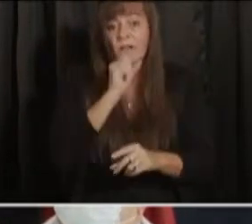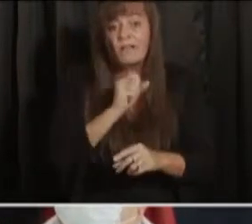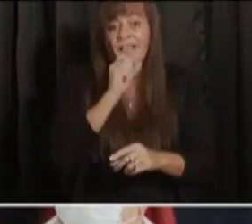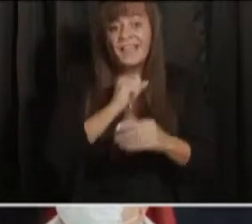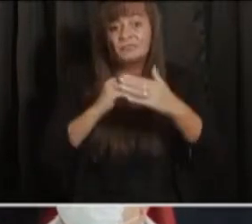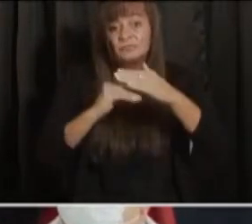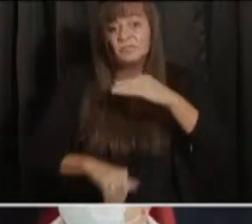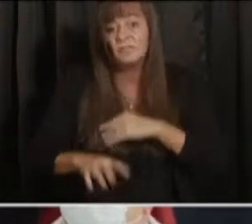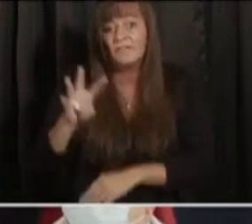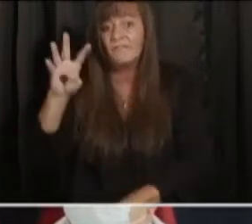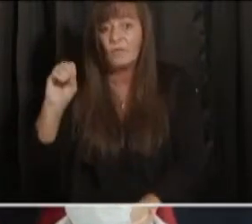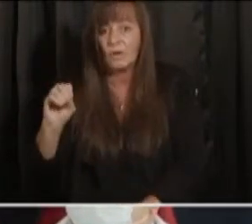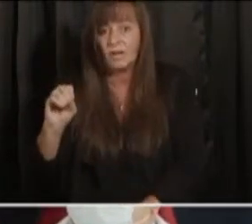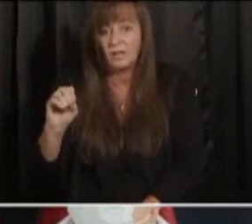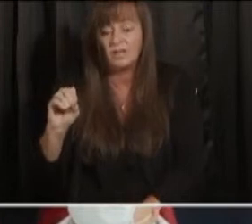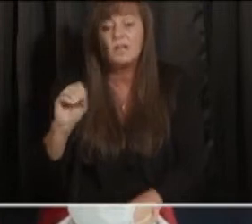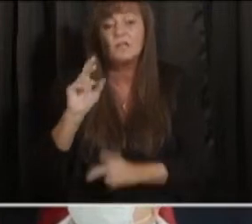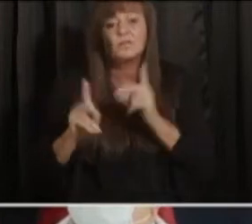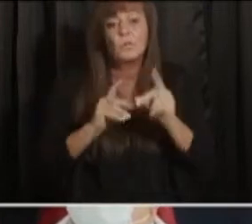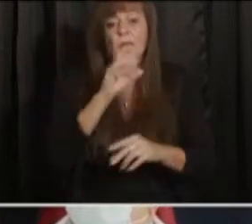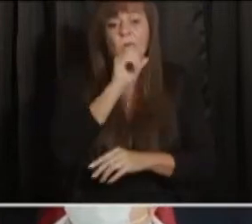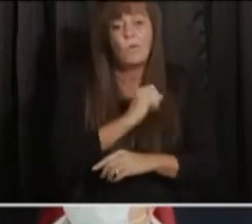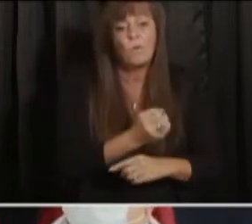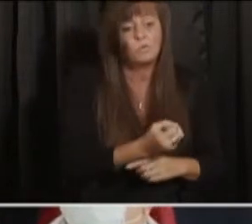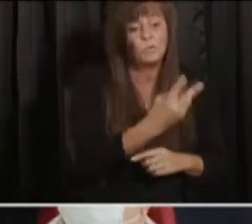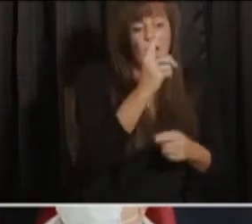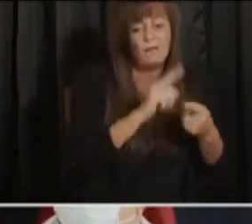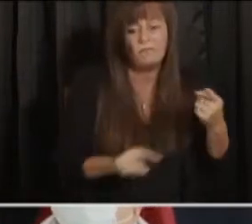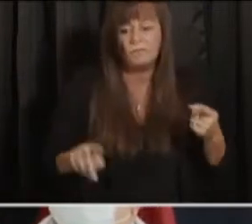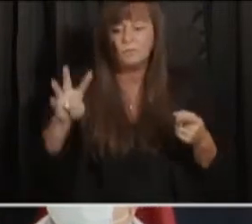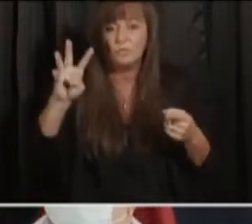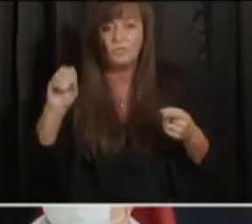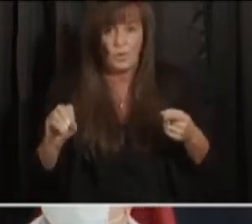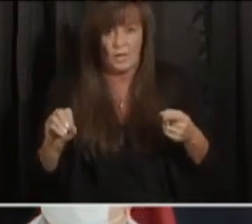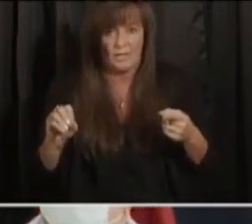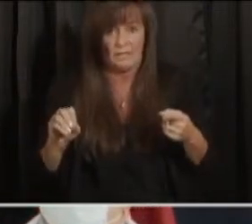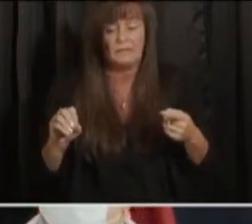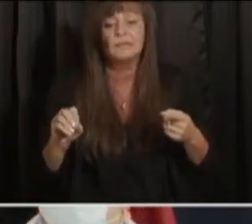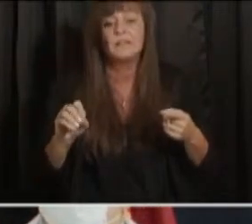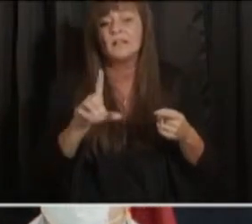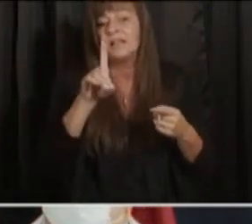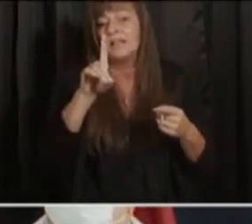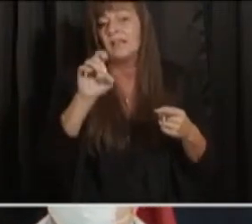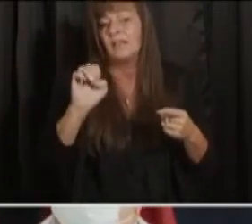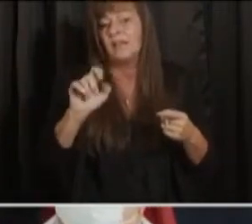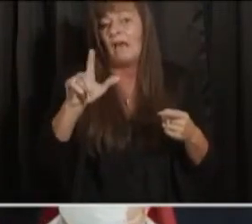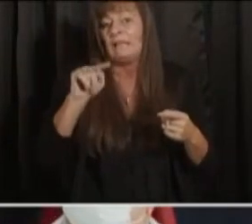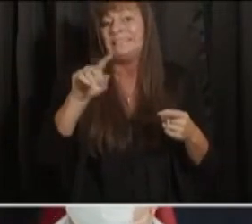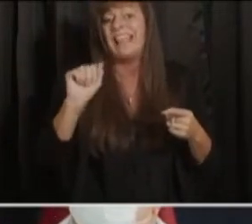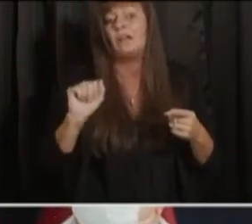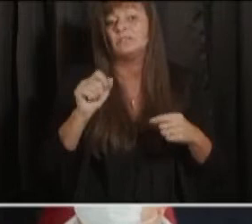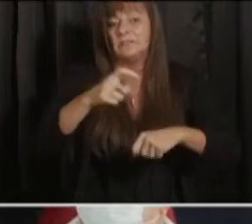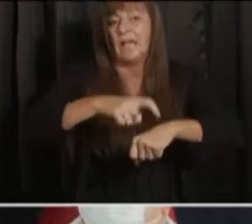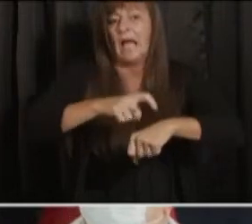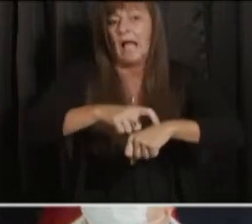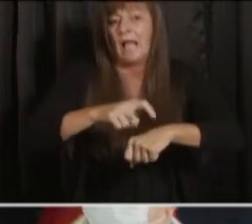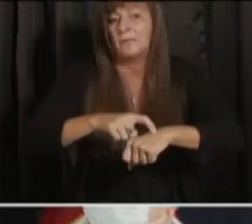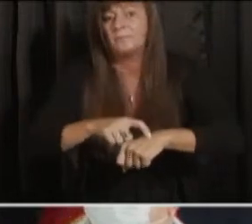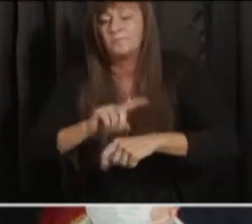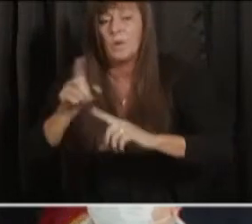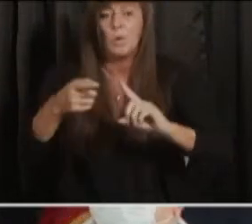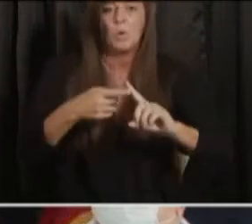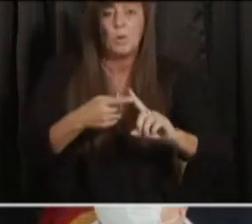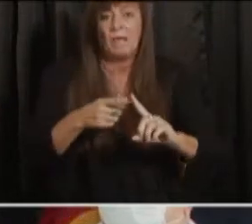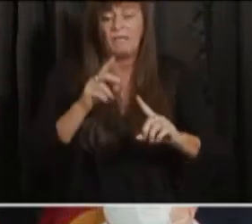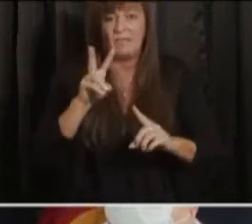that are 12 to 40 years old, in the Delta period, the period where the Delta mutation of the